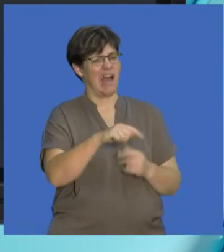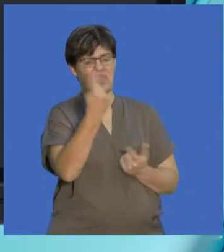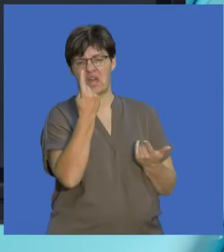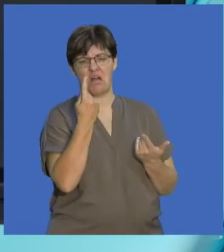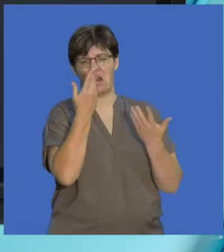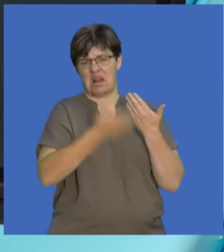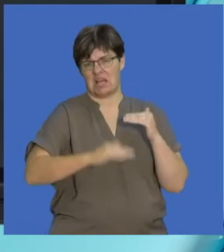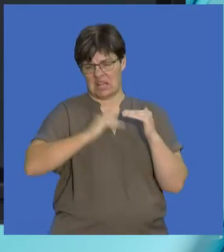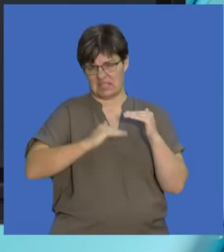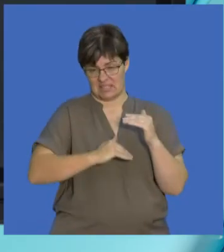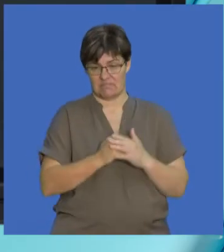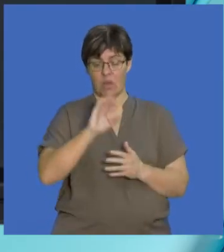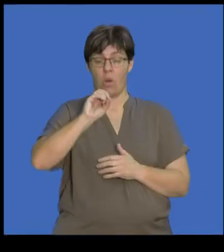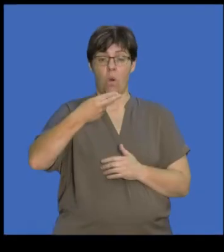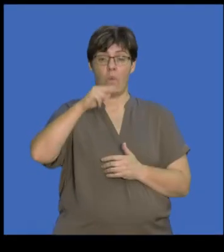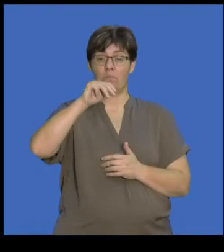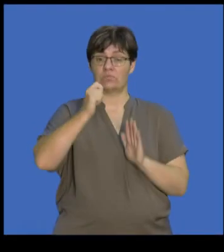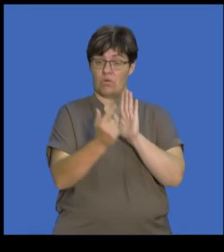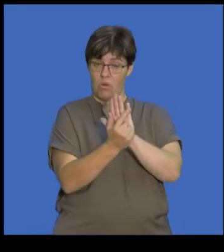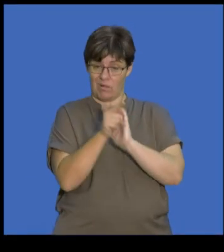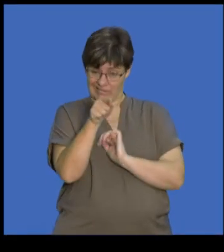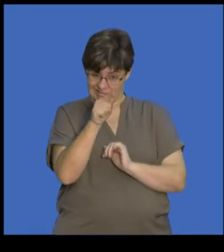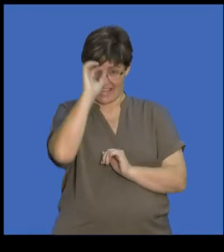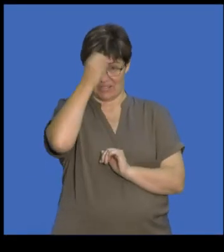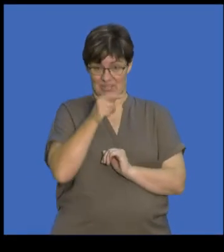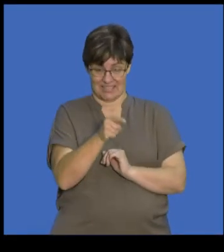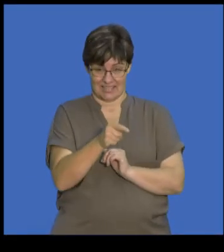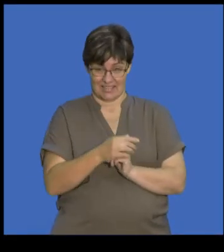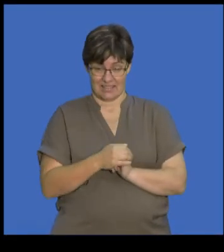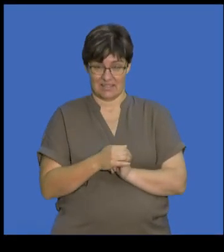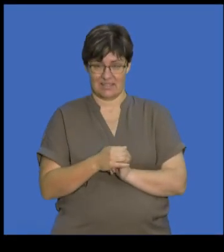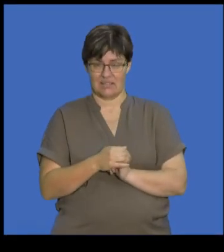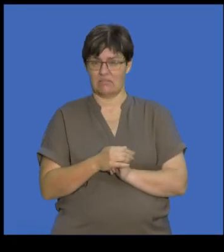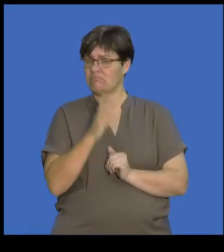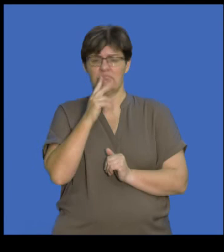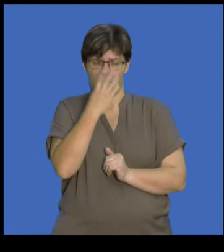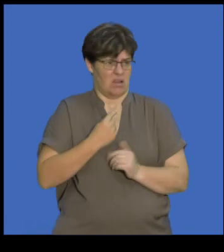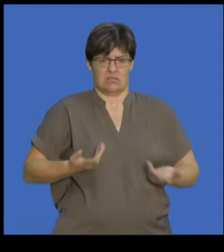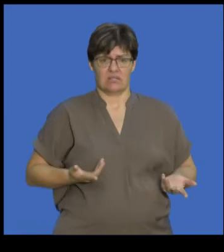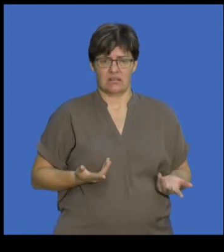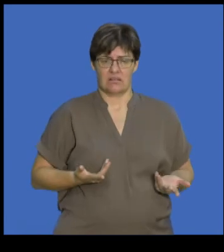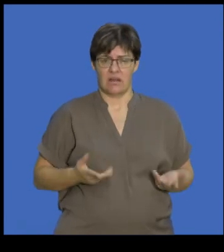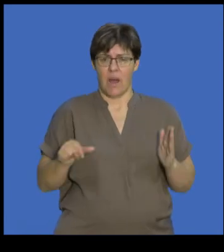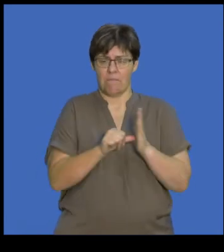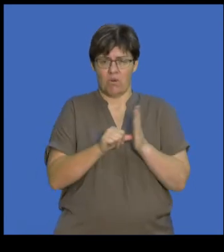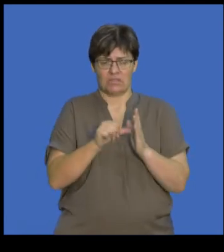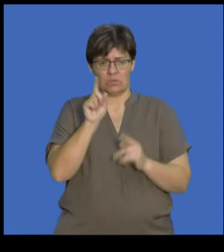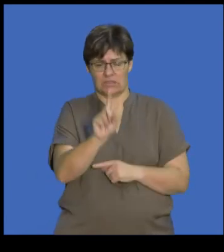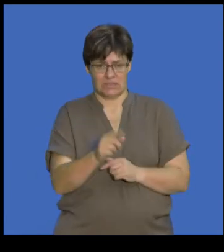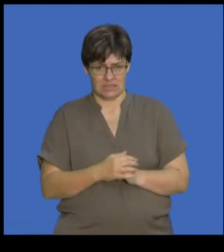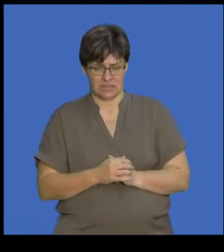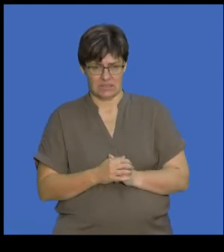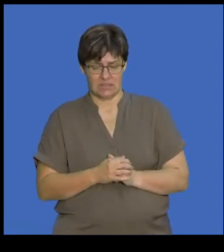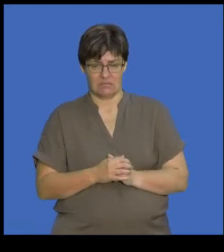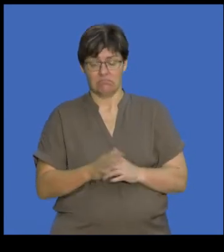terms of the Ohm's law, which is what is of interest to us, okay, we're asking ourselves important questions, okay? Now, we can